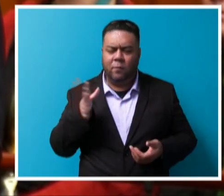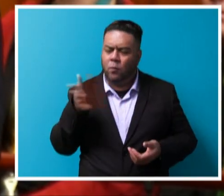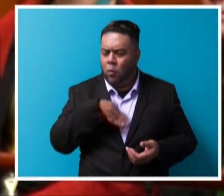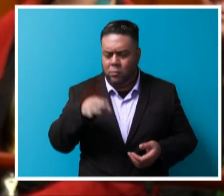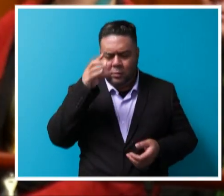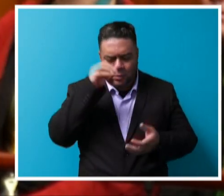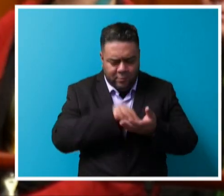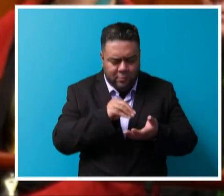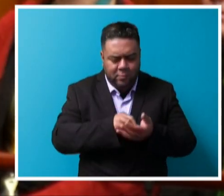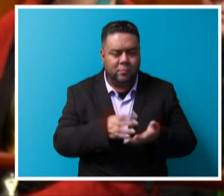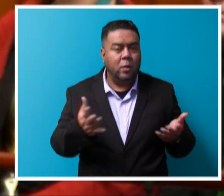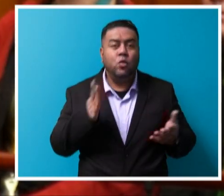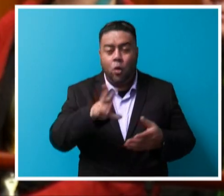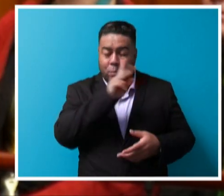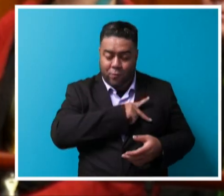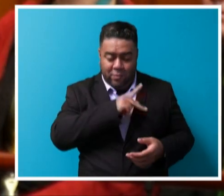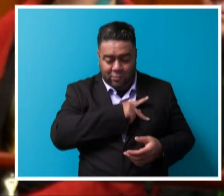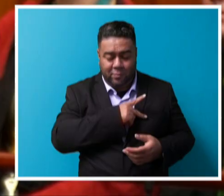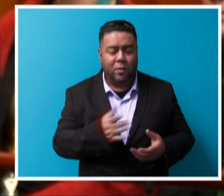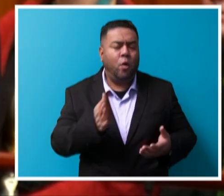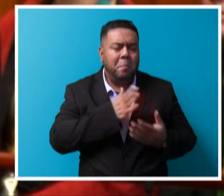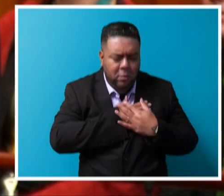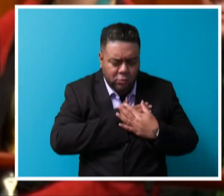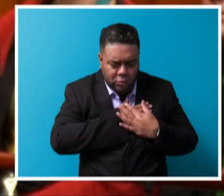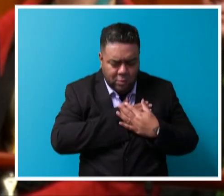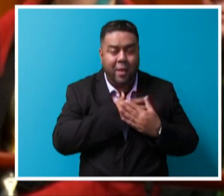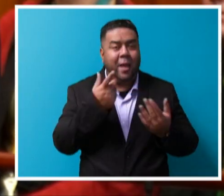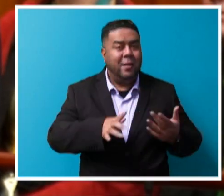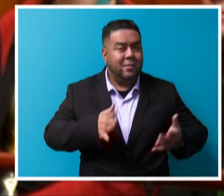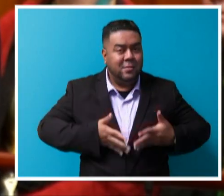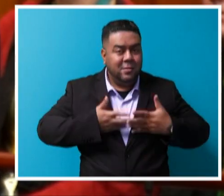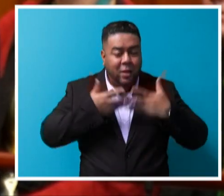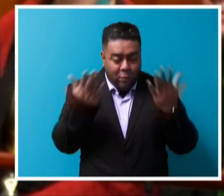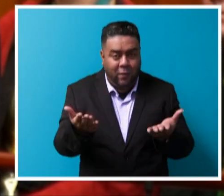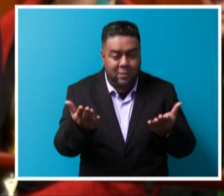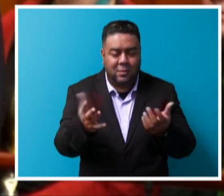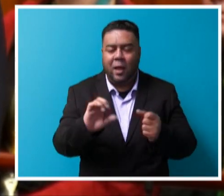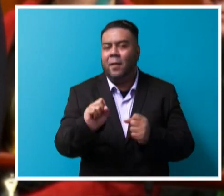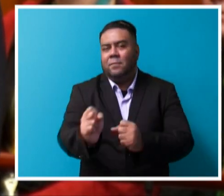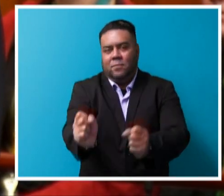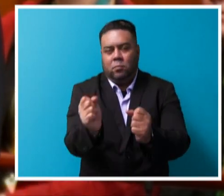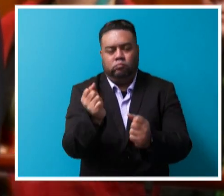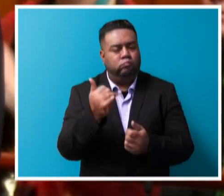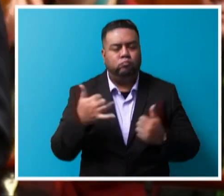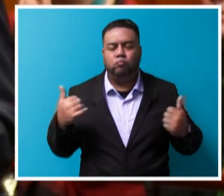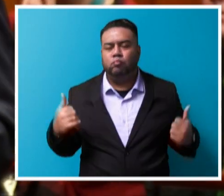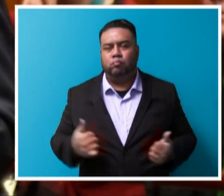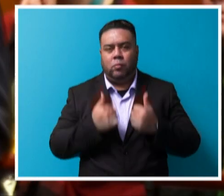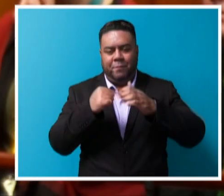sector. Your professionalism, compassion, and sacrifice remain the backbone of our health